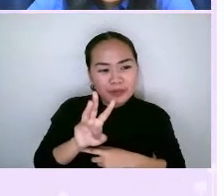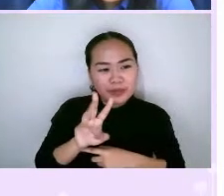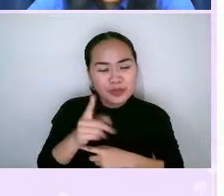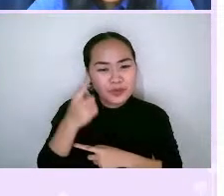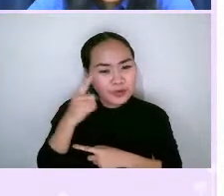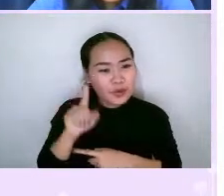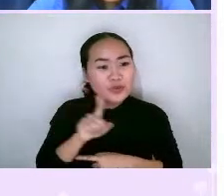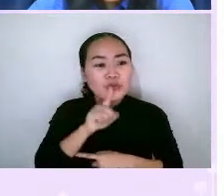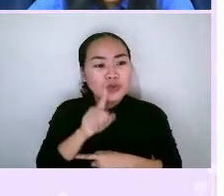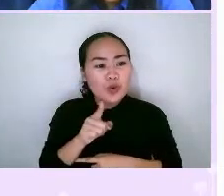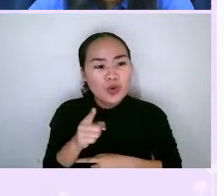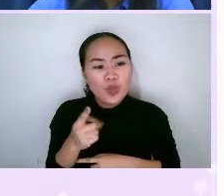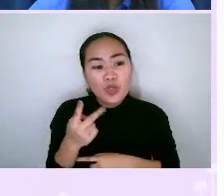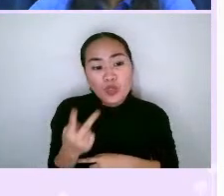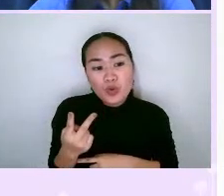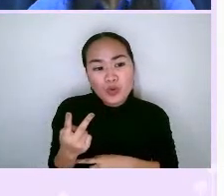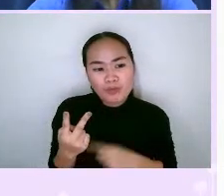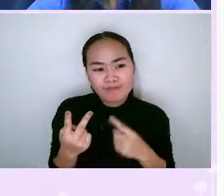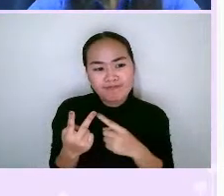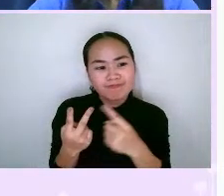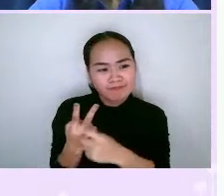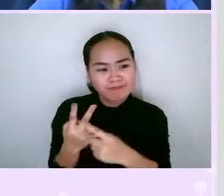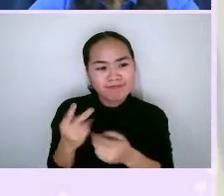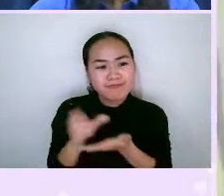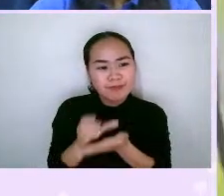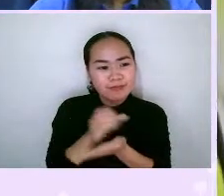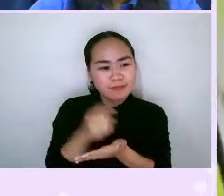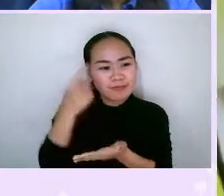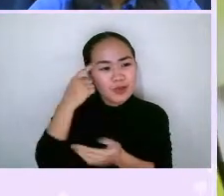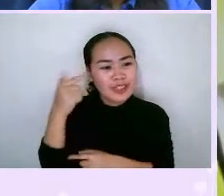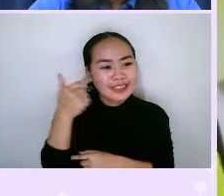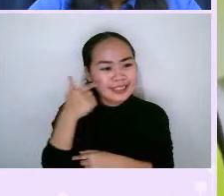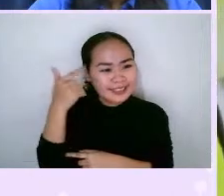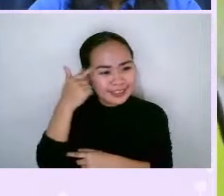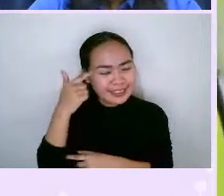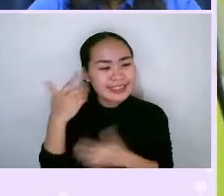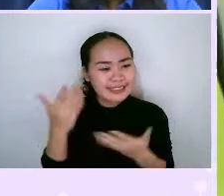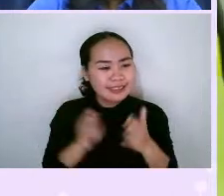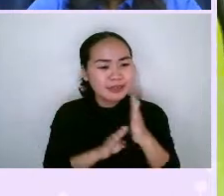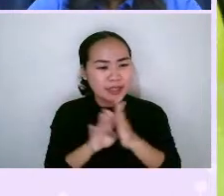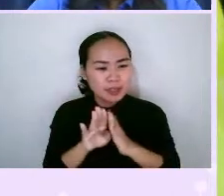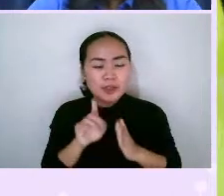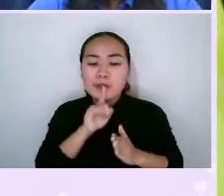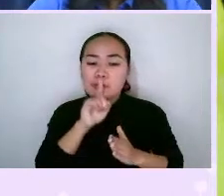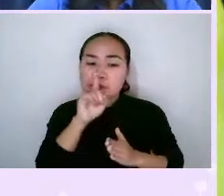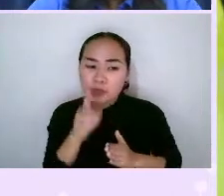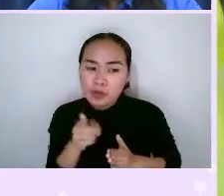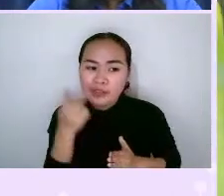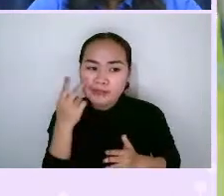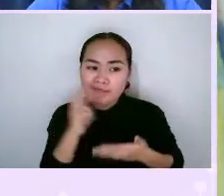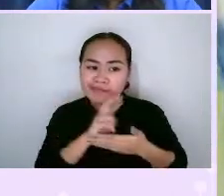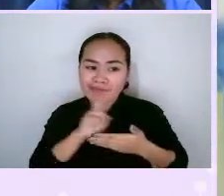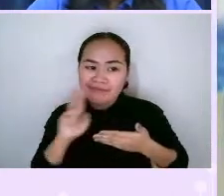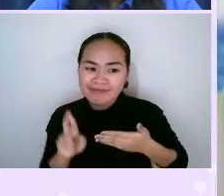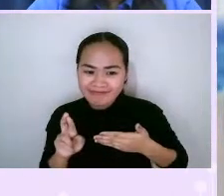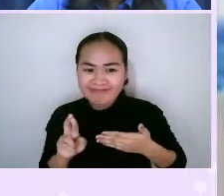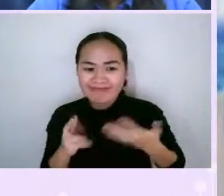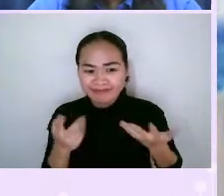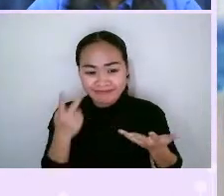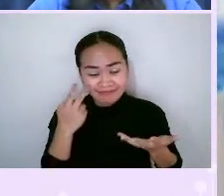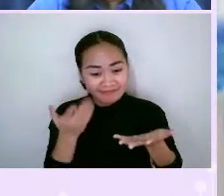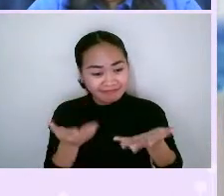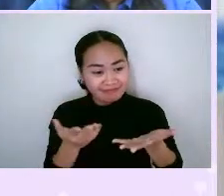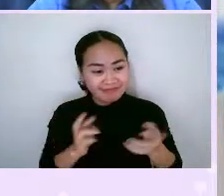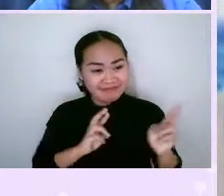developed 2 courses for gender and development. And as a result of its collaboration with the Women in STEM Workforce Readiness